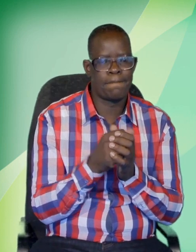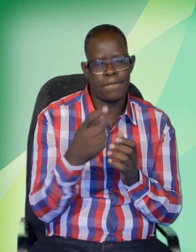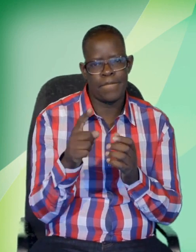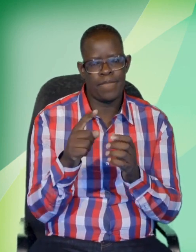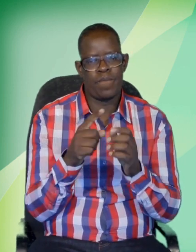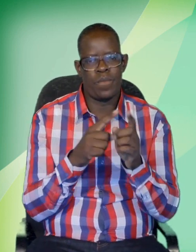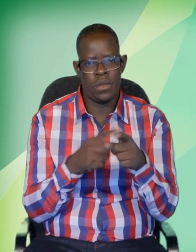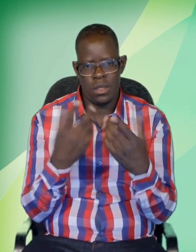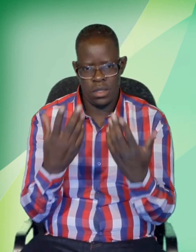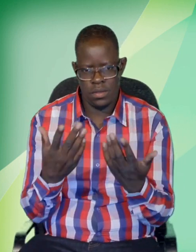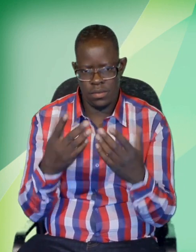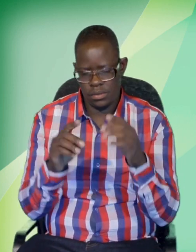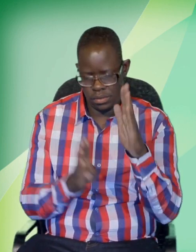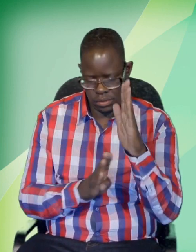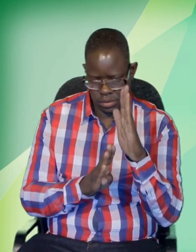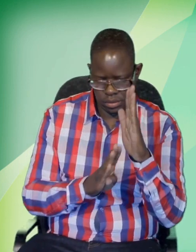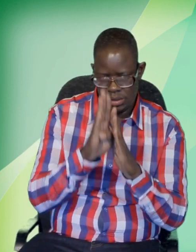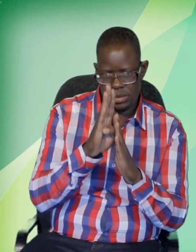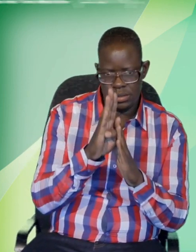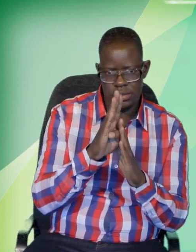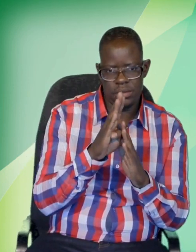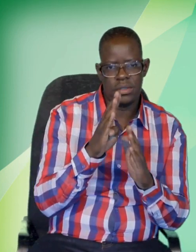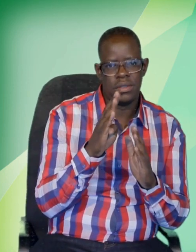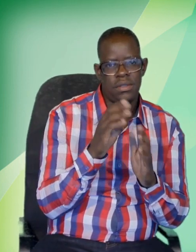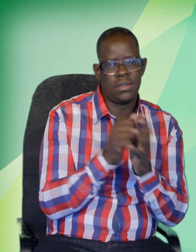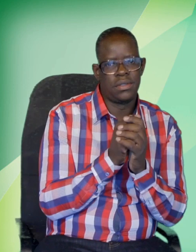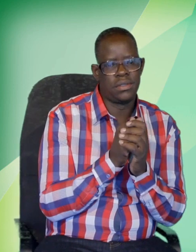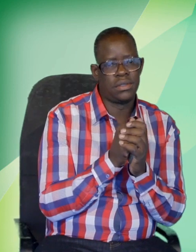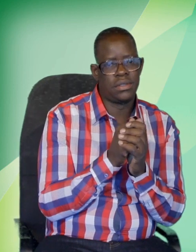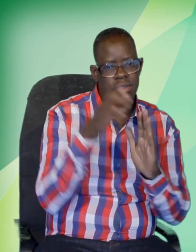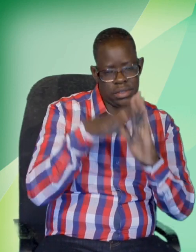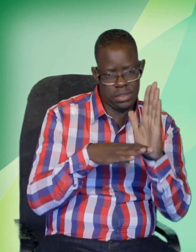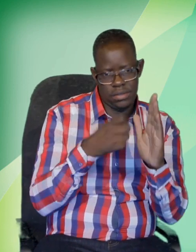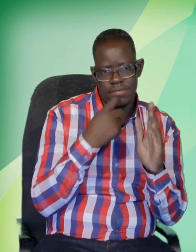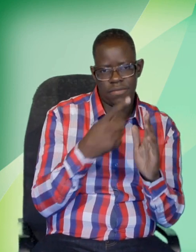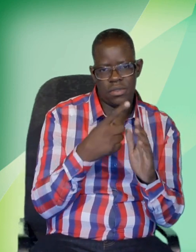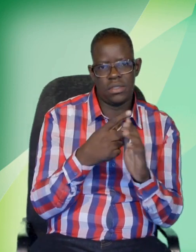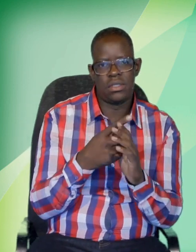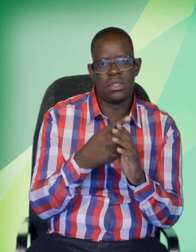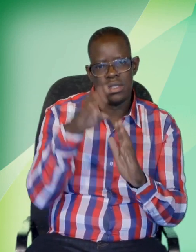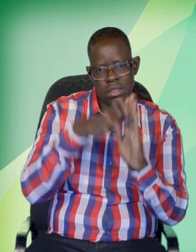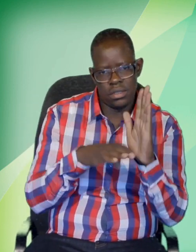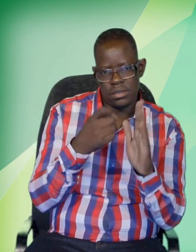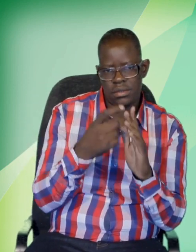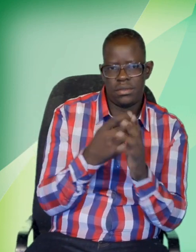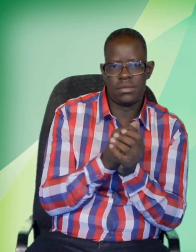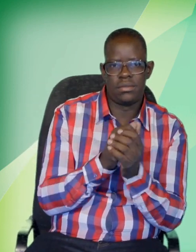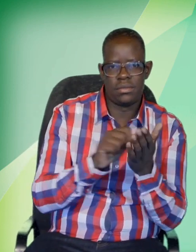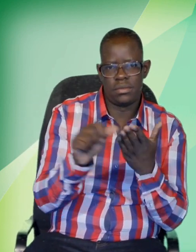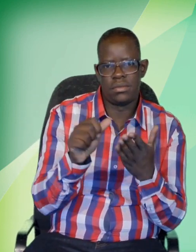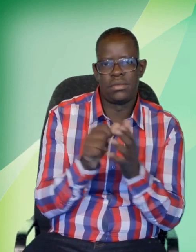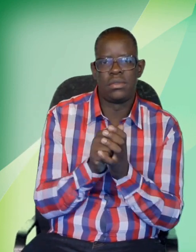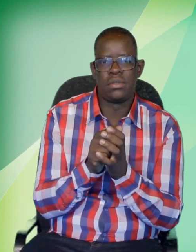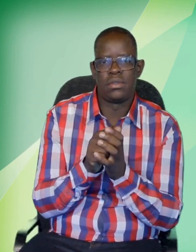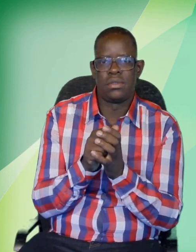purchases expense, and asset will decrease, bank. If you pay a creditor by check, the effect is decreased asset, bank, and